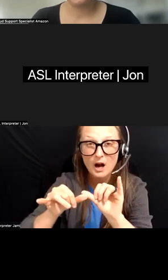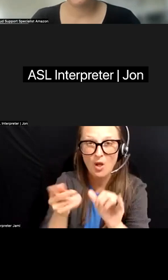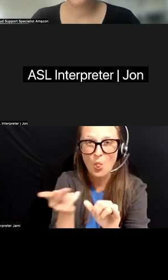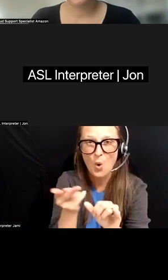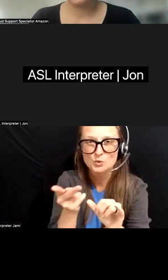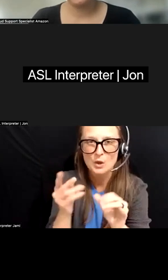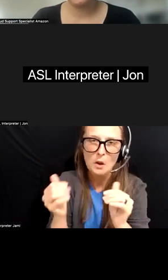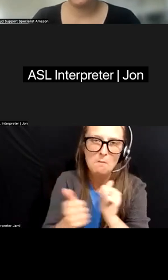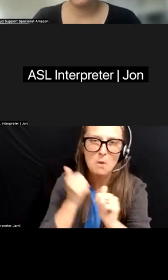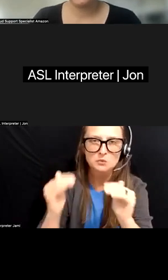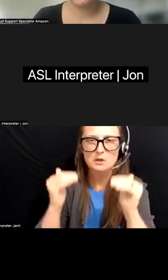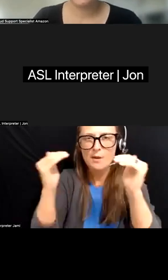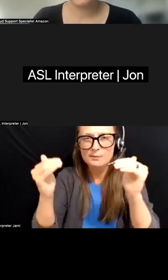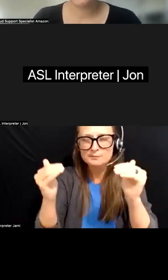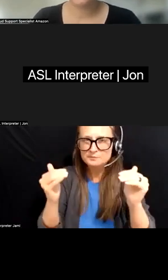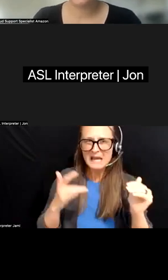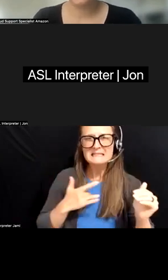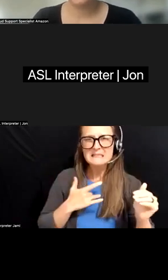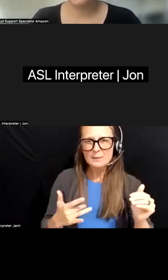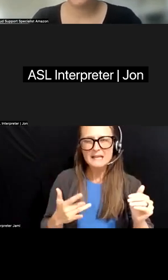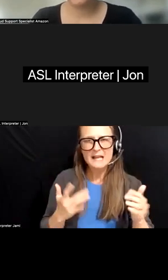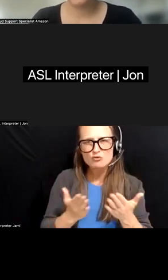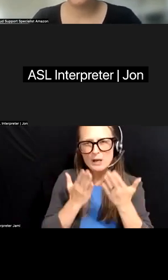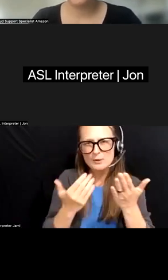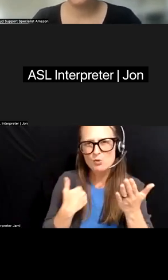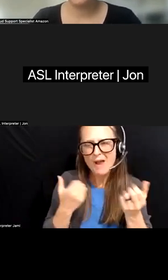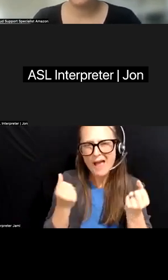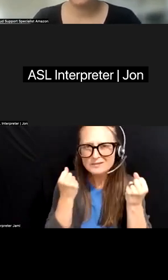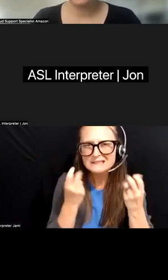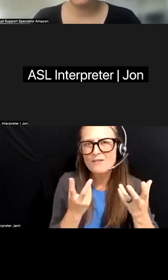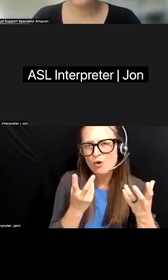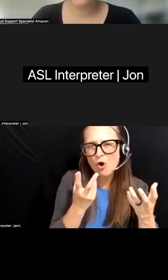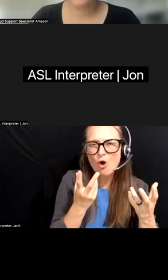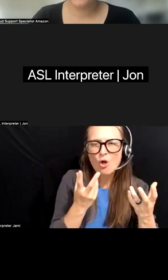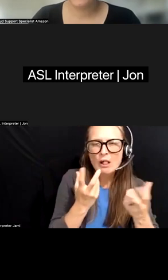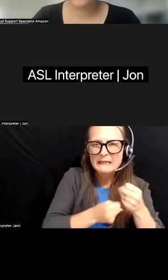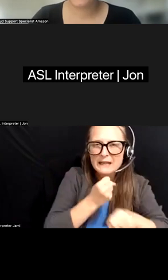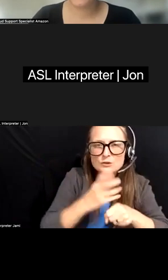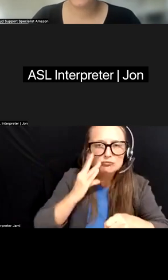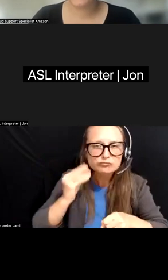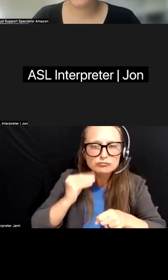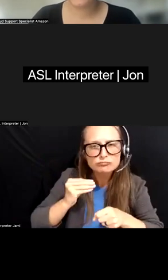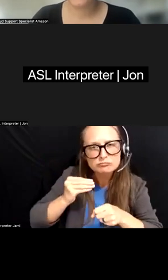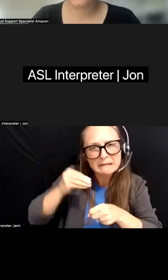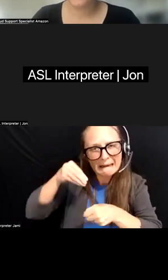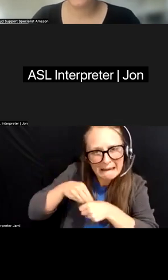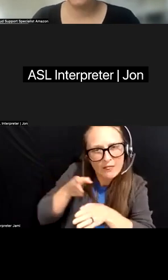it's recommended that you have several years of experience in the field to get that. This